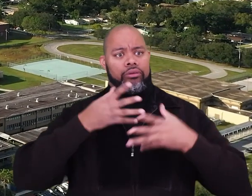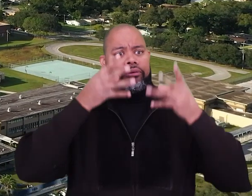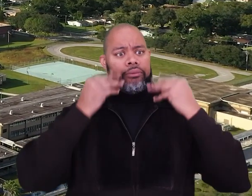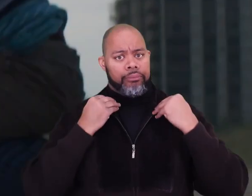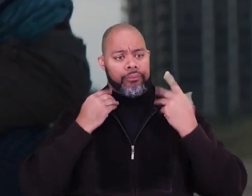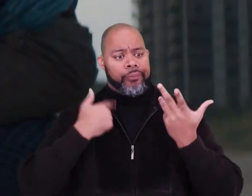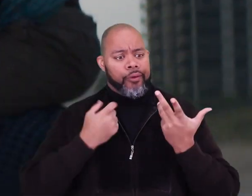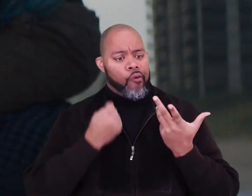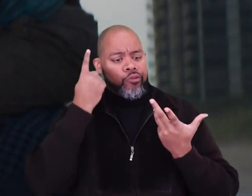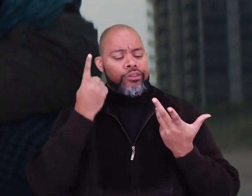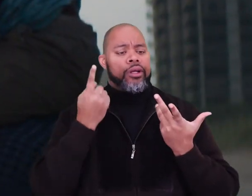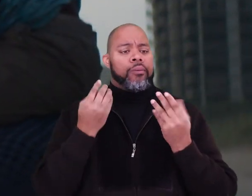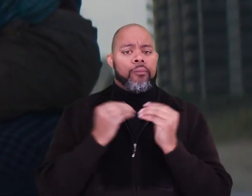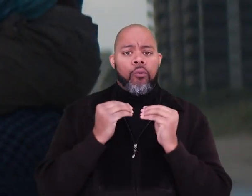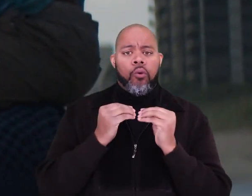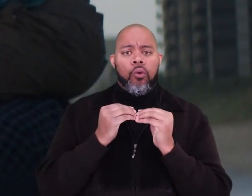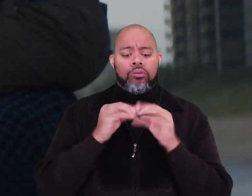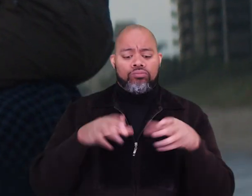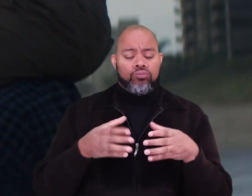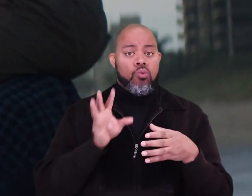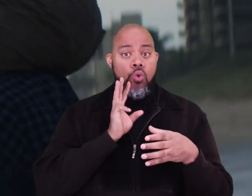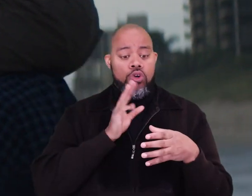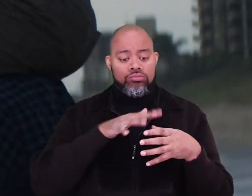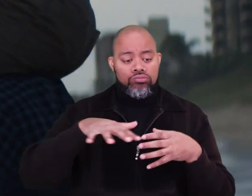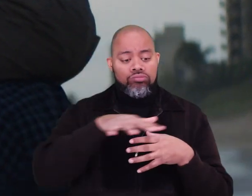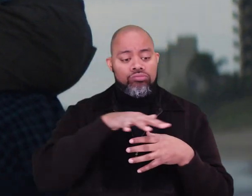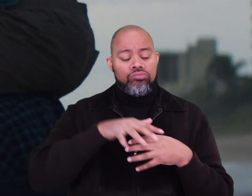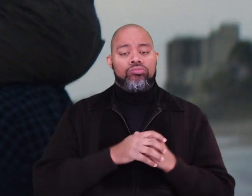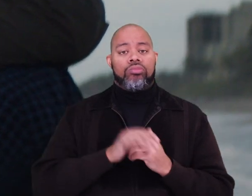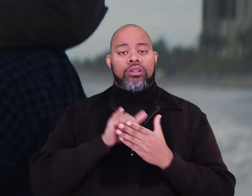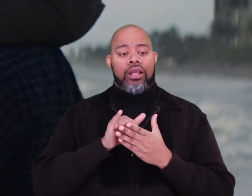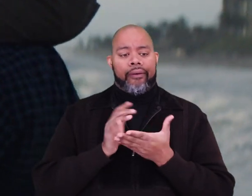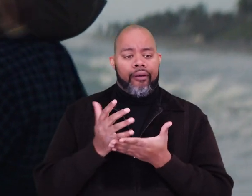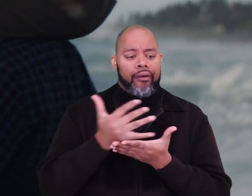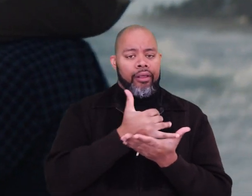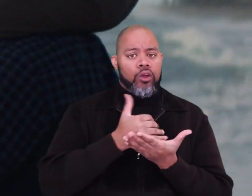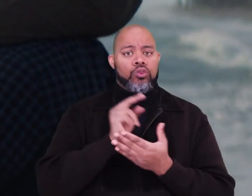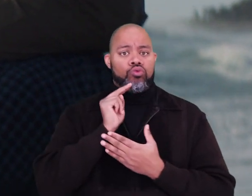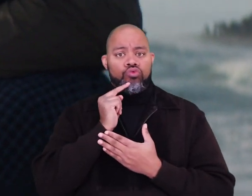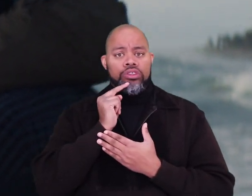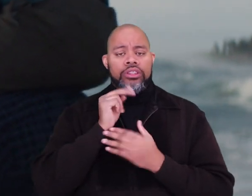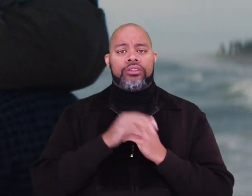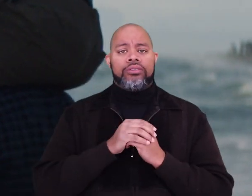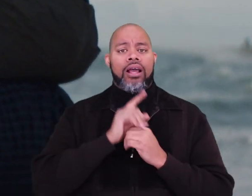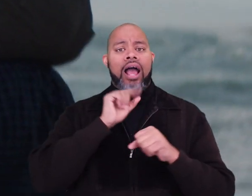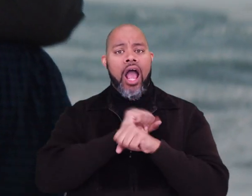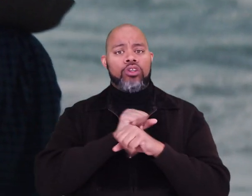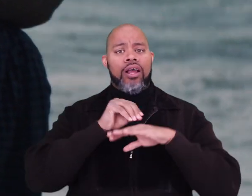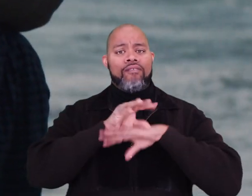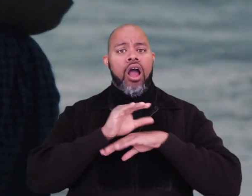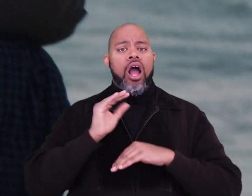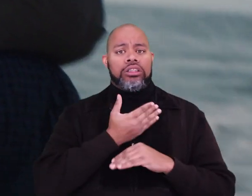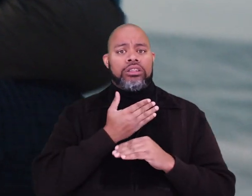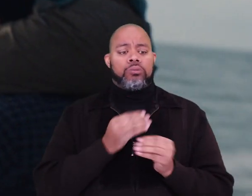breathe. We're understanding more that the bodies of water that collect the nutrients